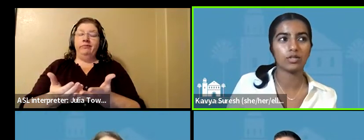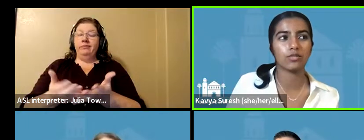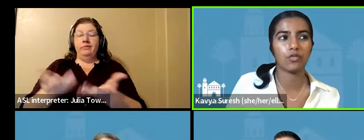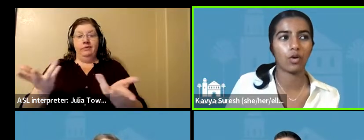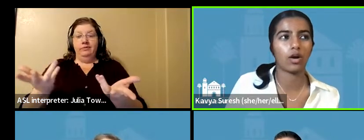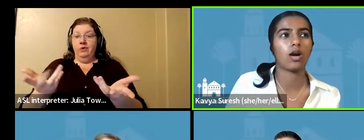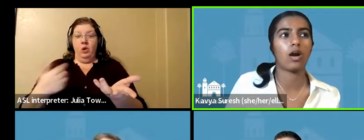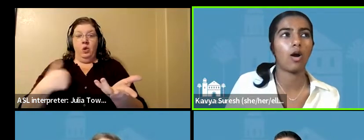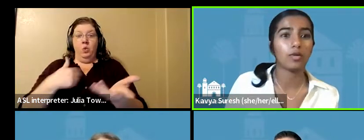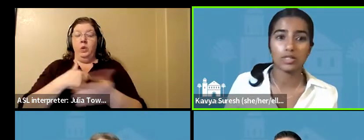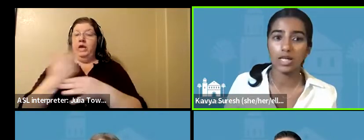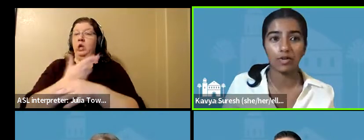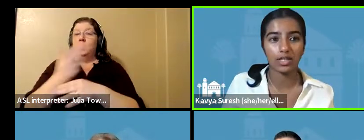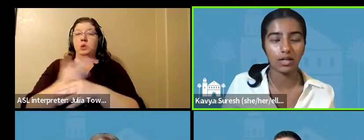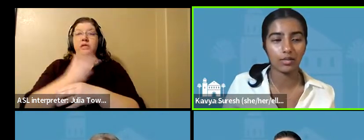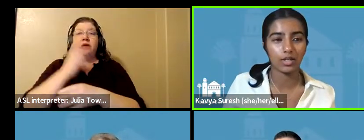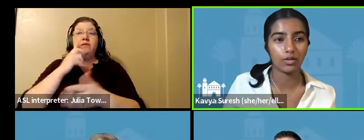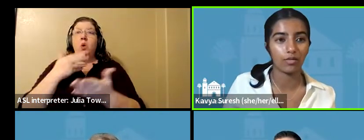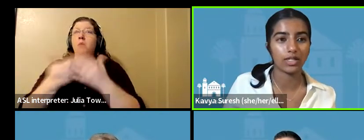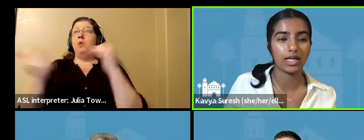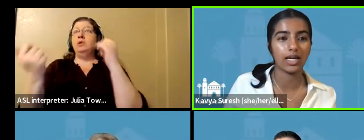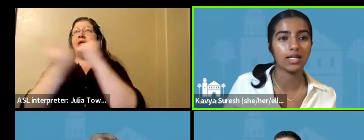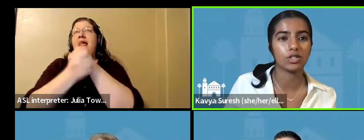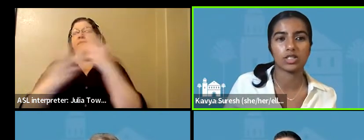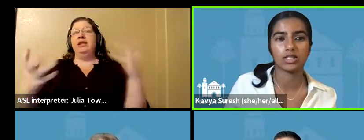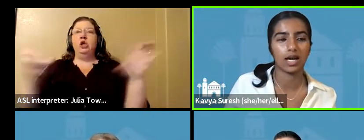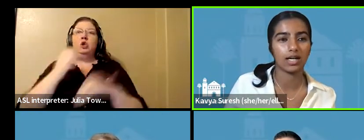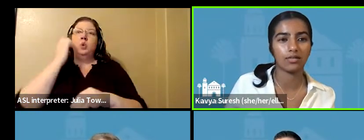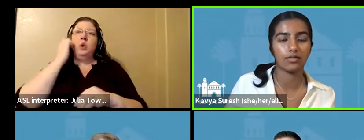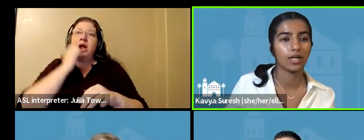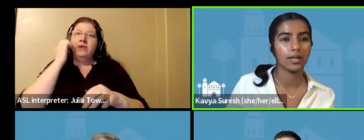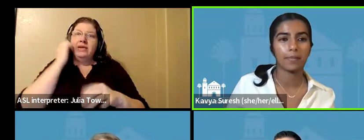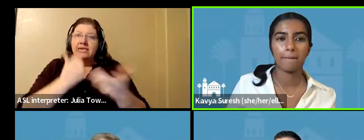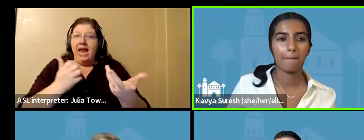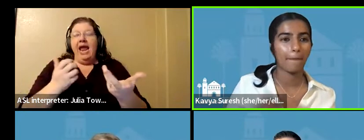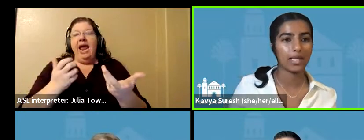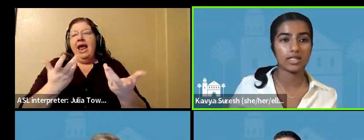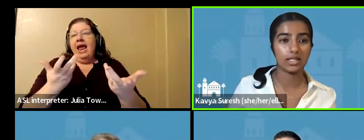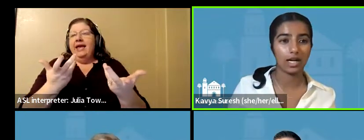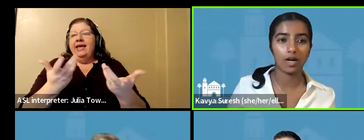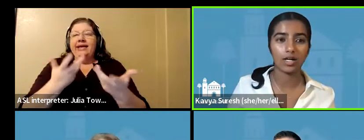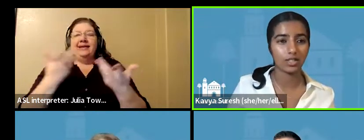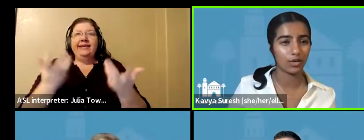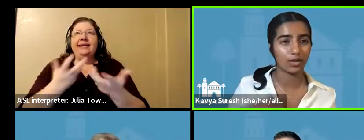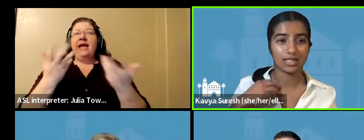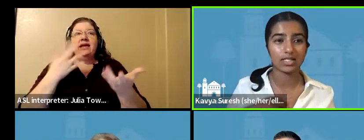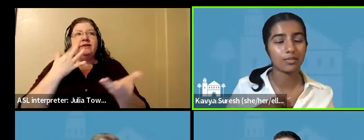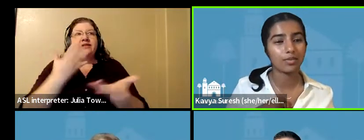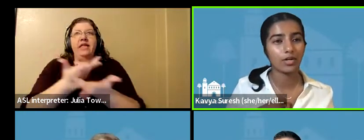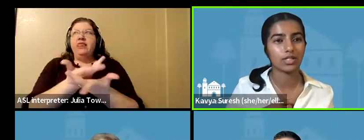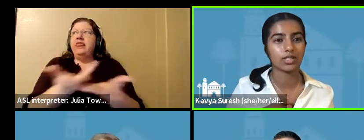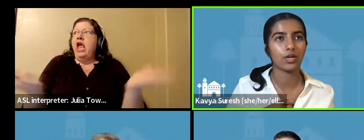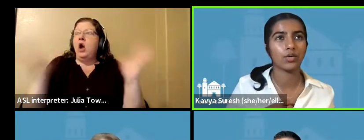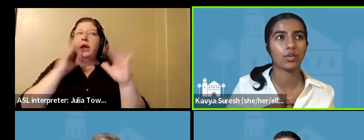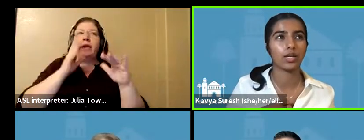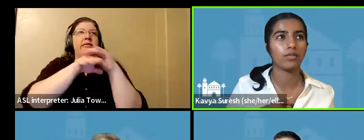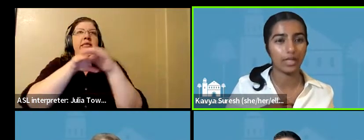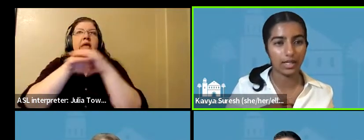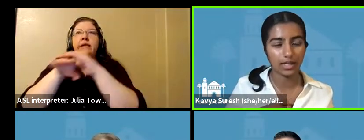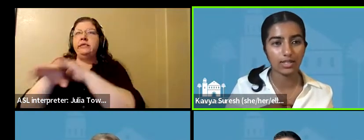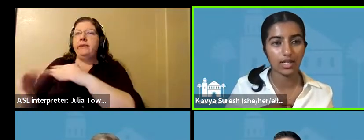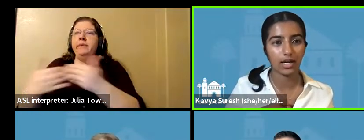we use it for almost everything that we do every day, it just kind of is there, and it's so accessible and it's